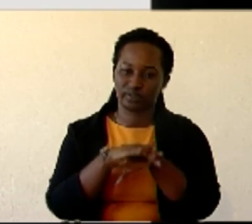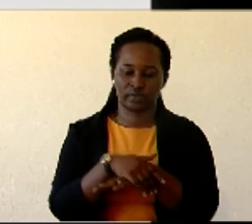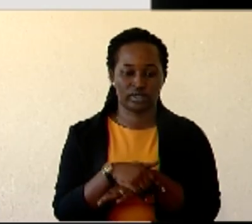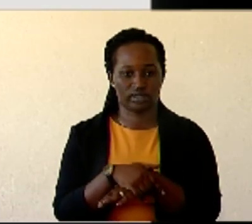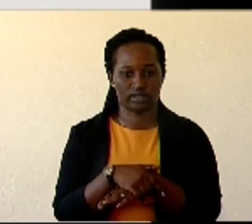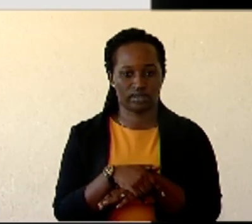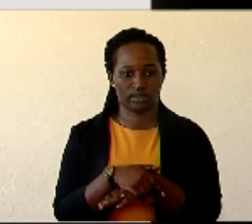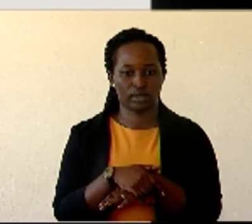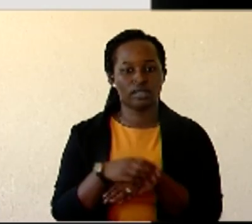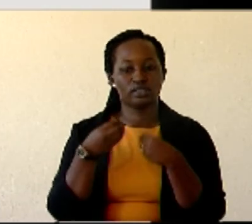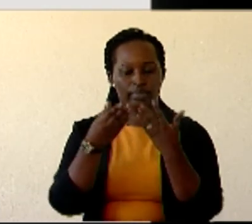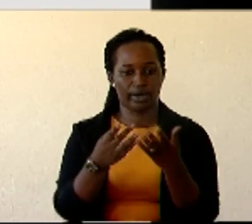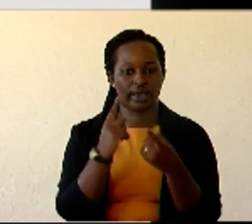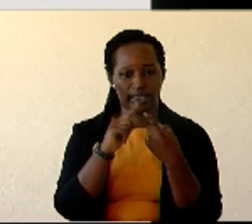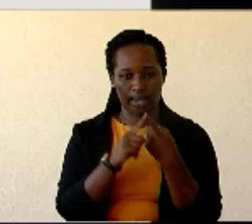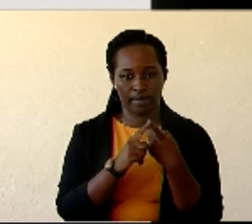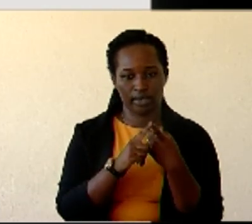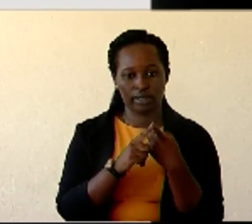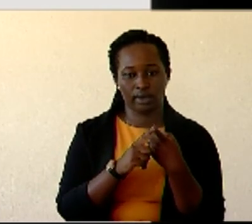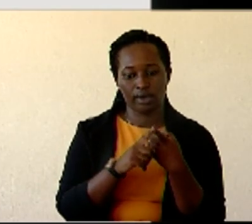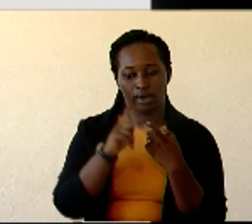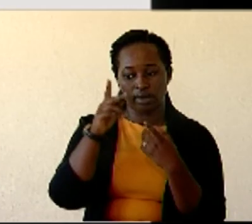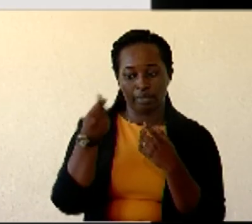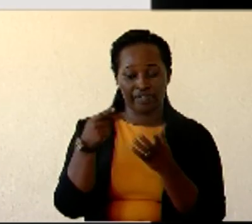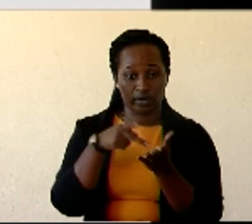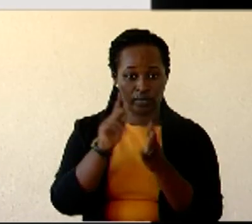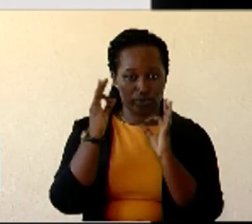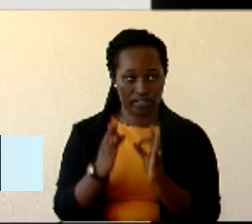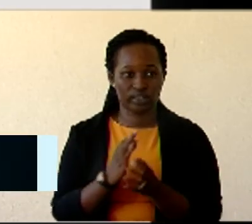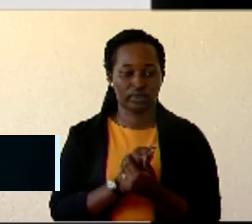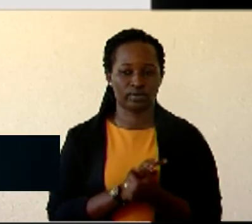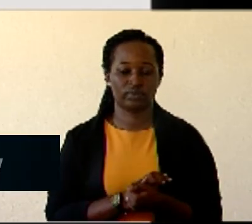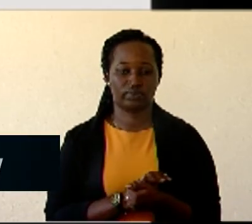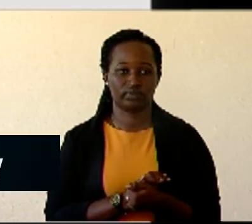affect supply. One is price of the commodity.